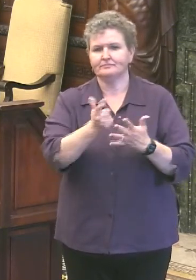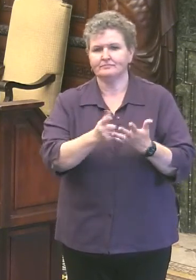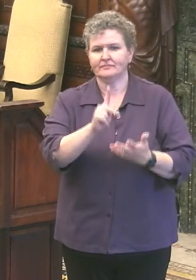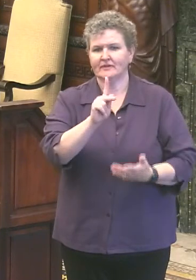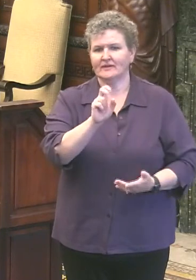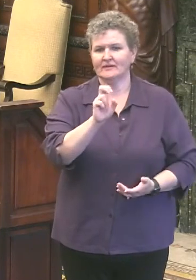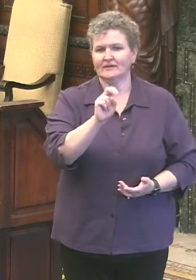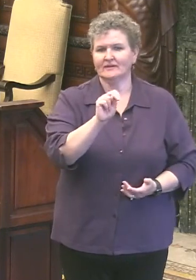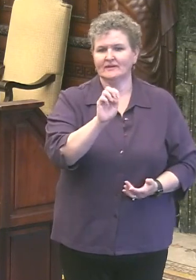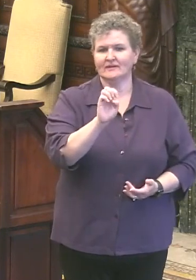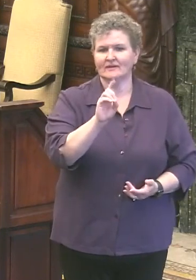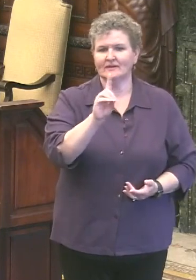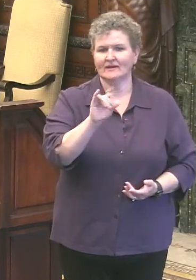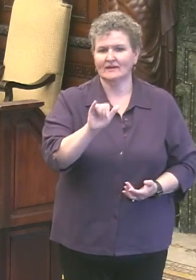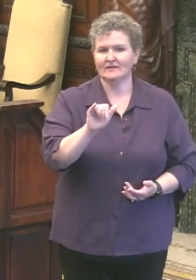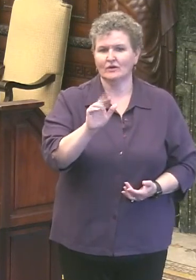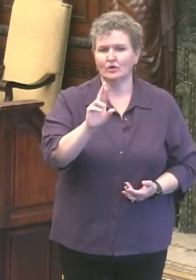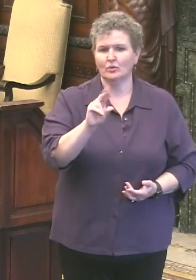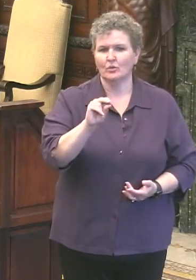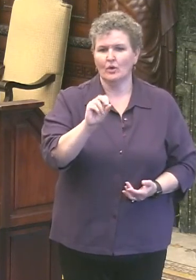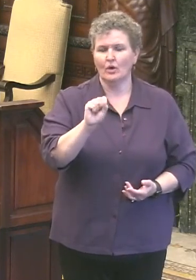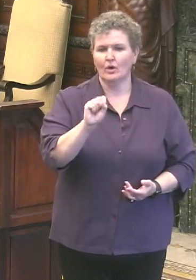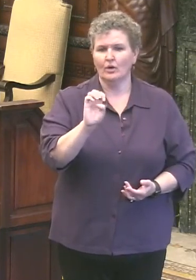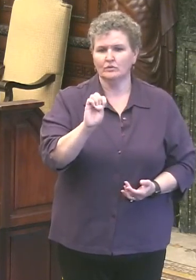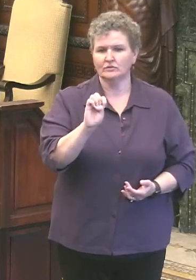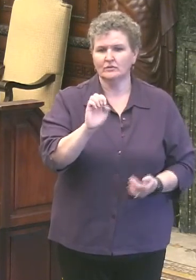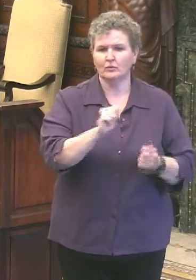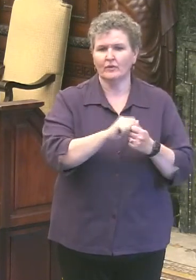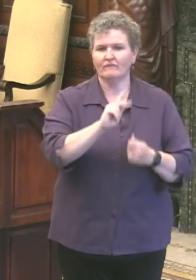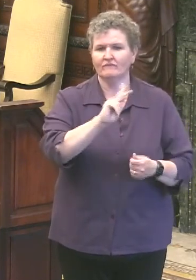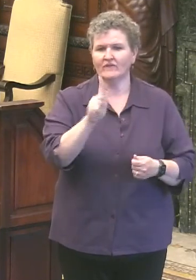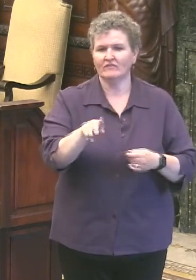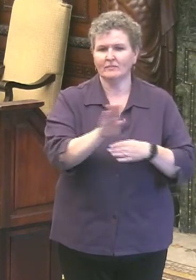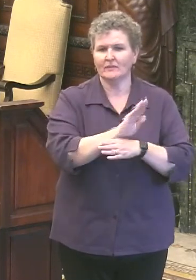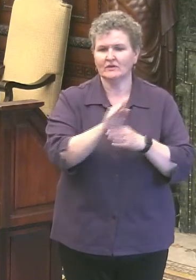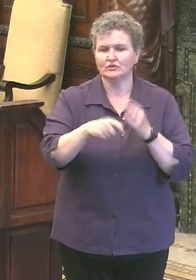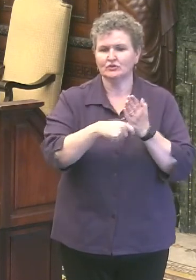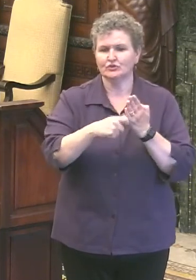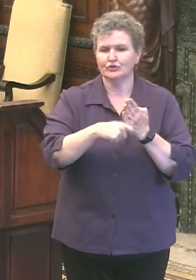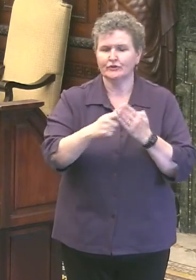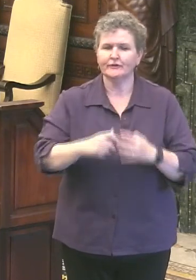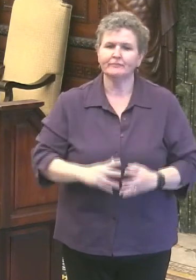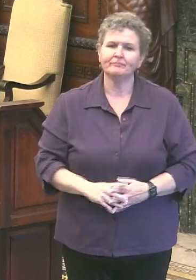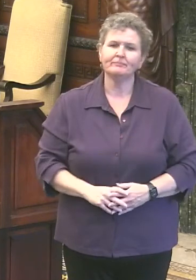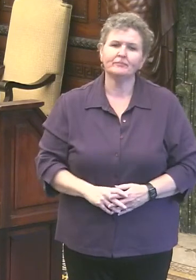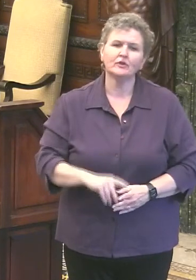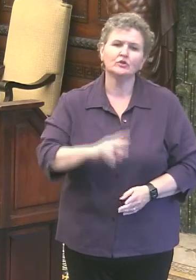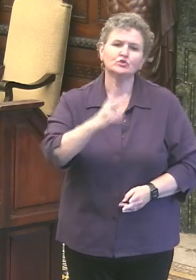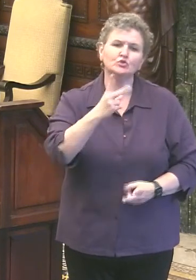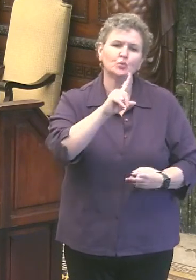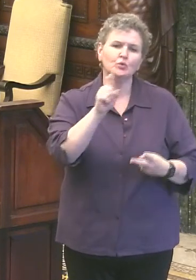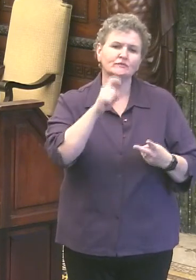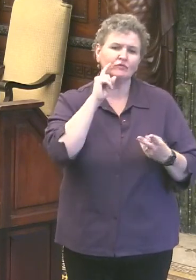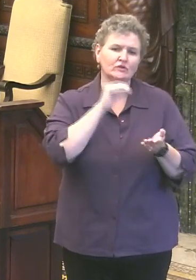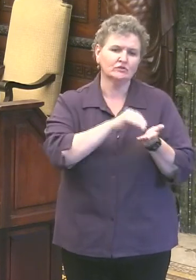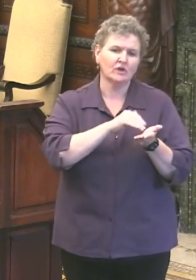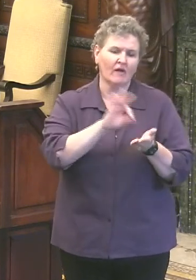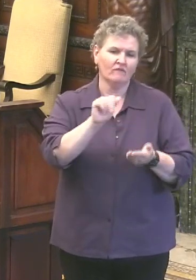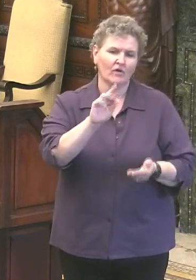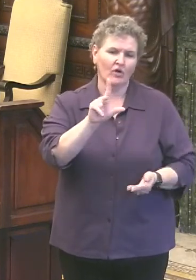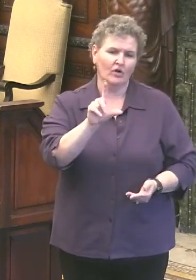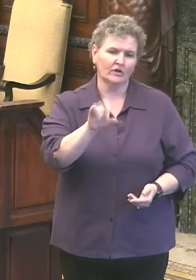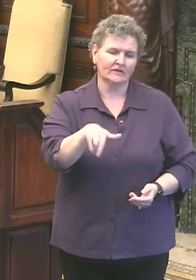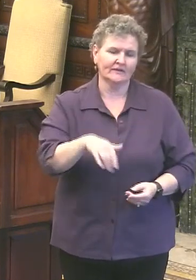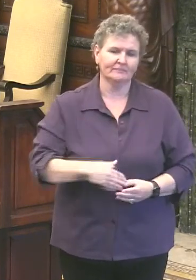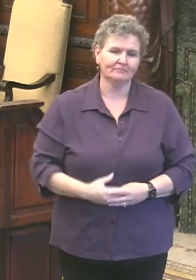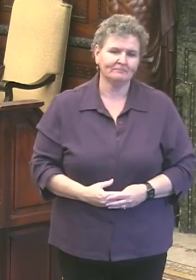Rose of the Philadelphia Business Journal. Hi, I have two questions for Dr. Farley. My first one is, what are case numbers